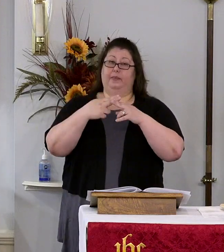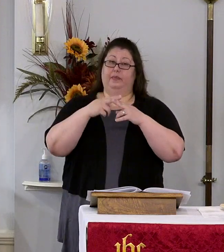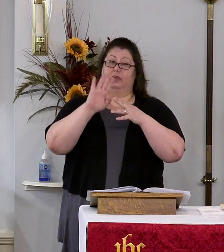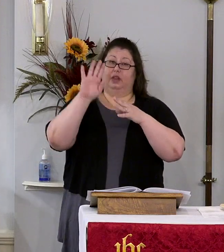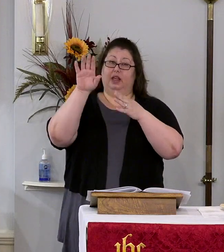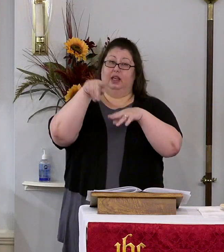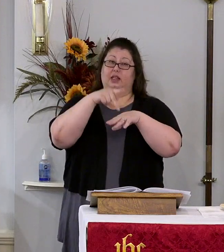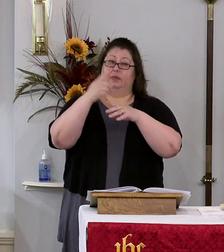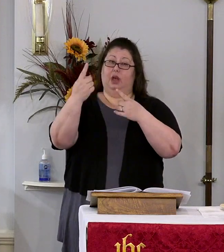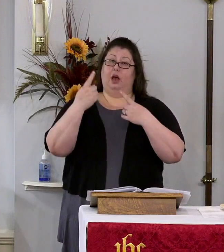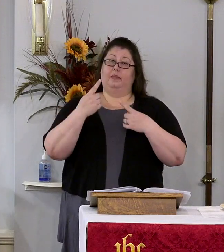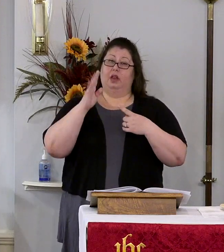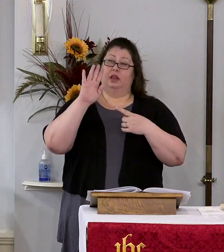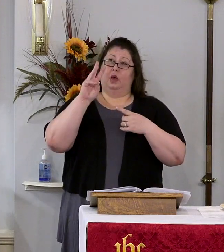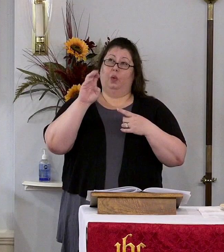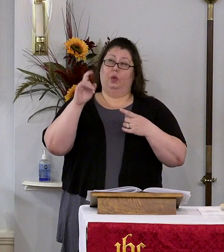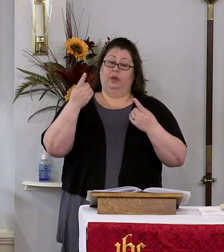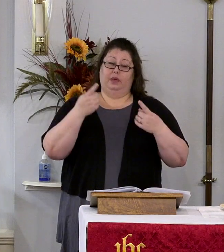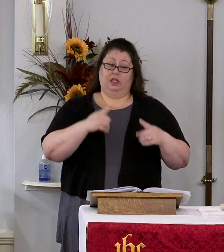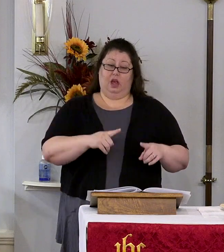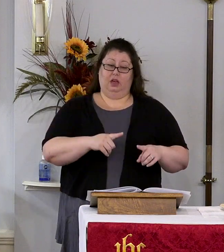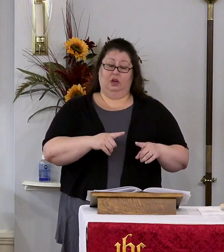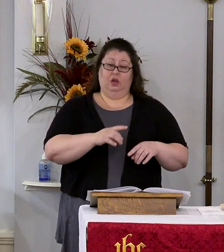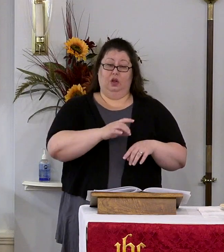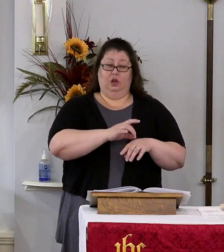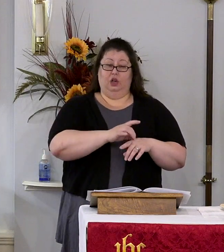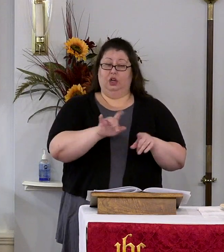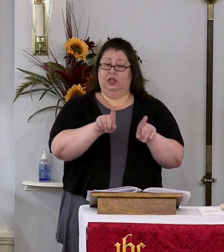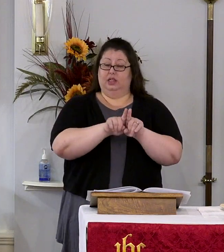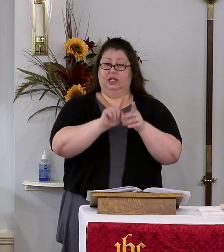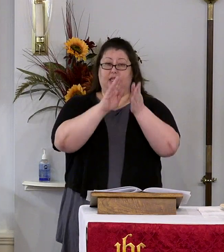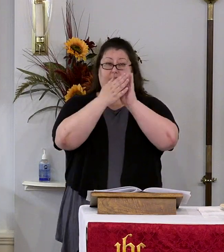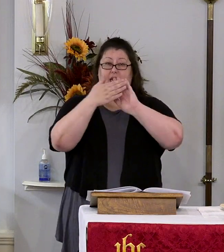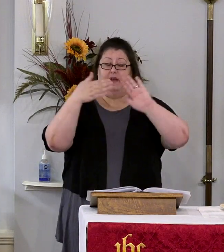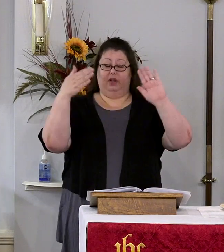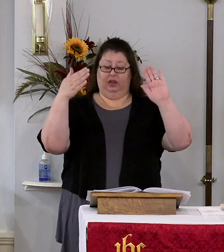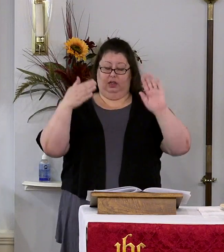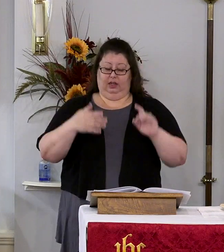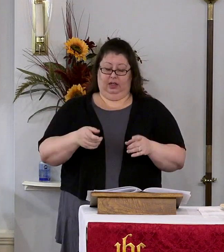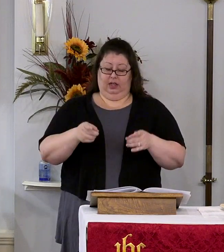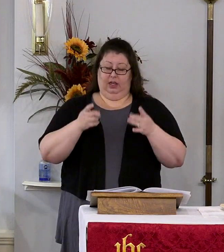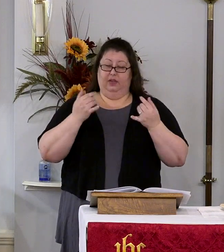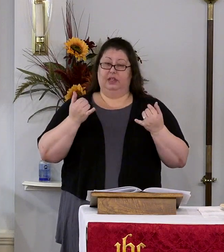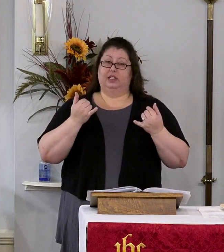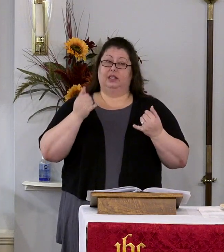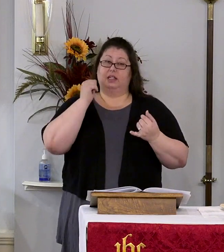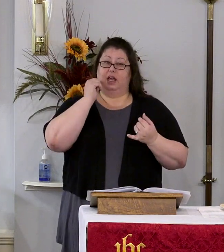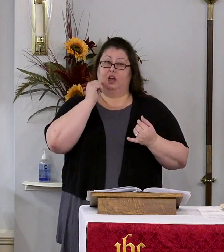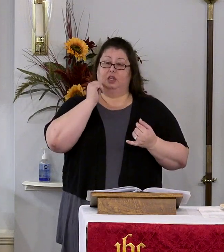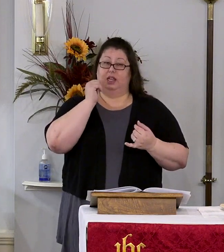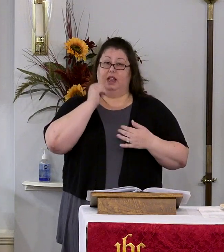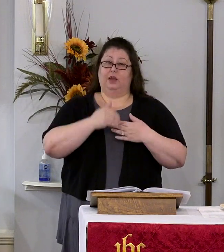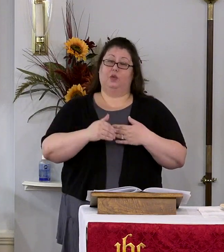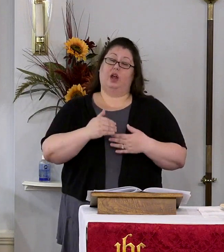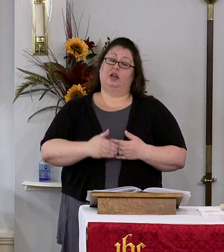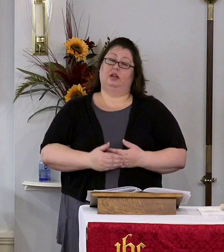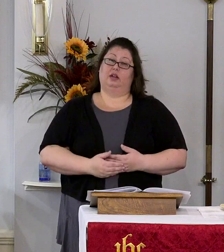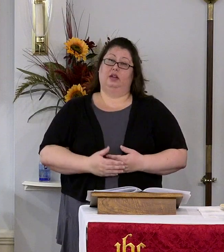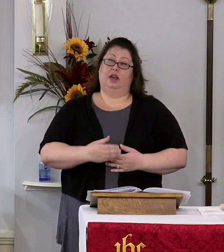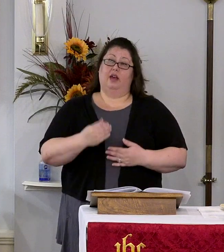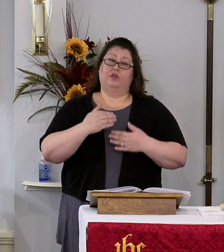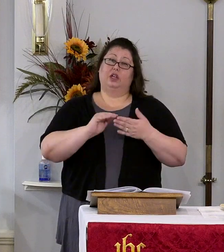name. Thy kingdom come, thy will be done, on earth as it is in heaven. Give us this day our daily